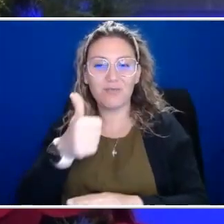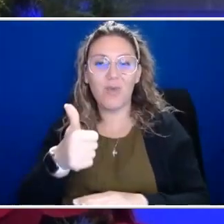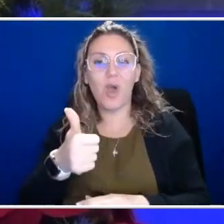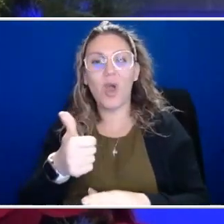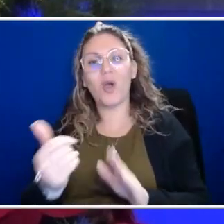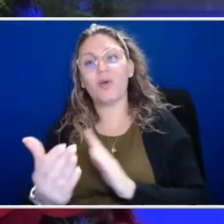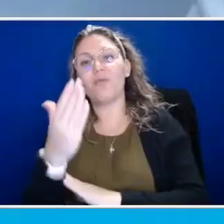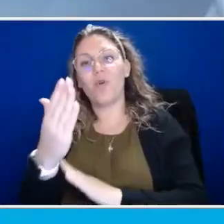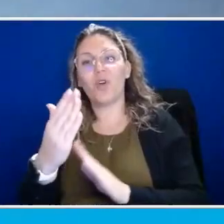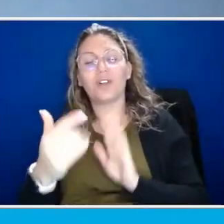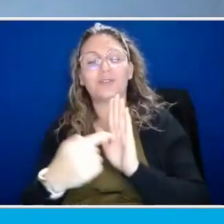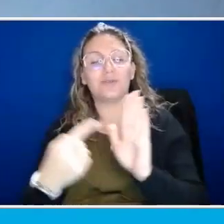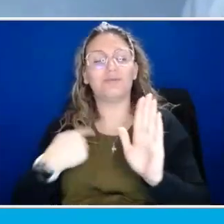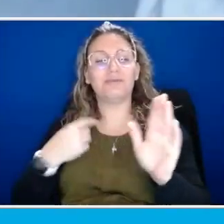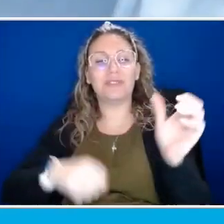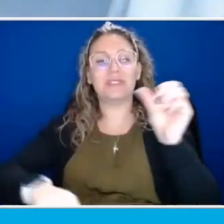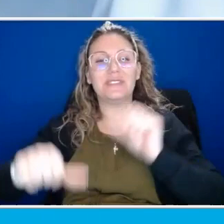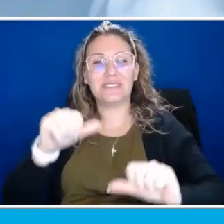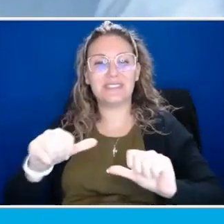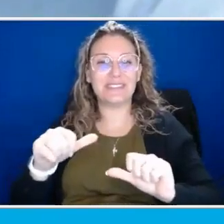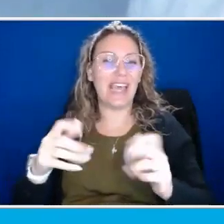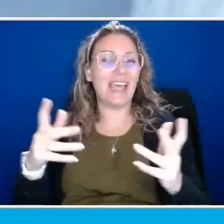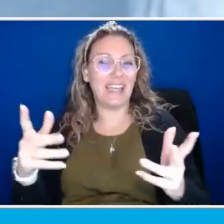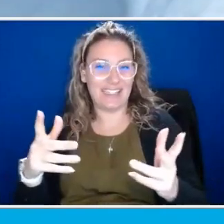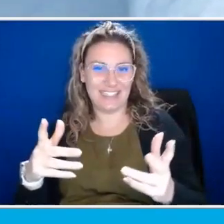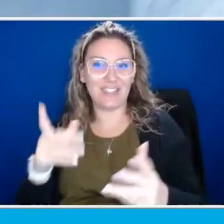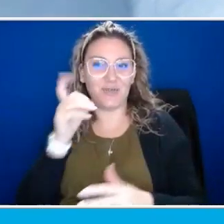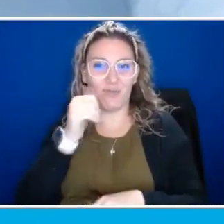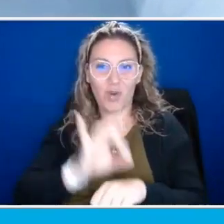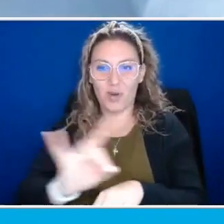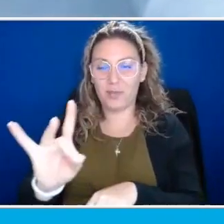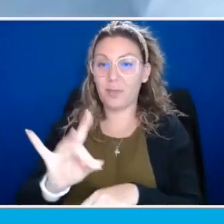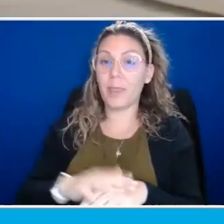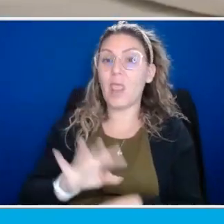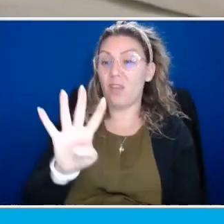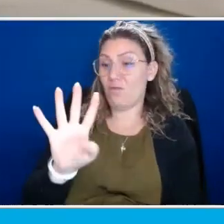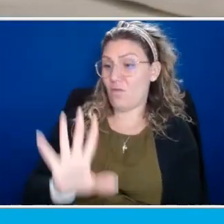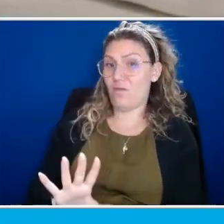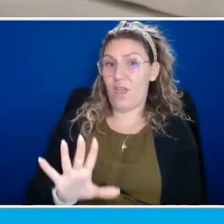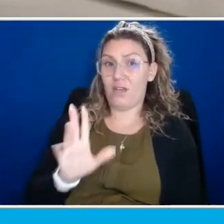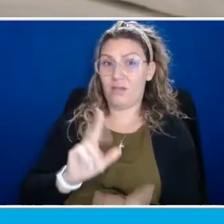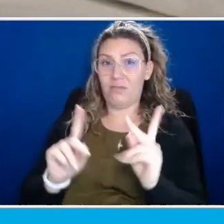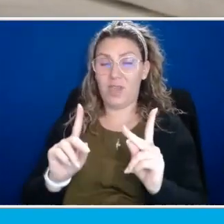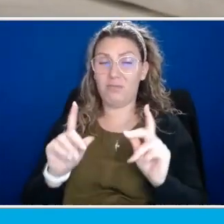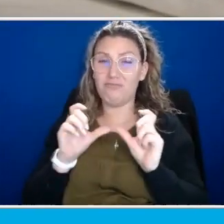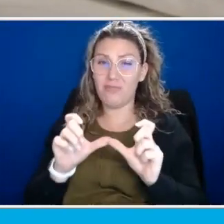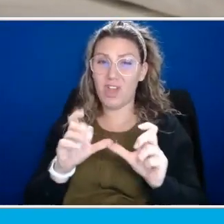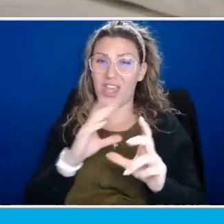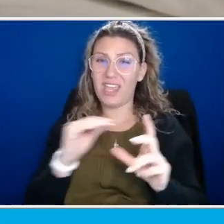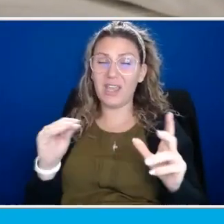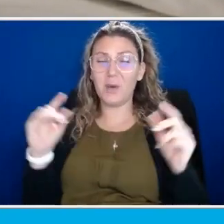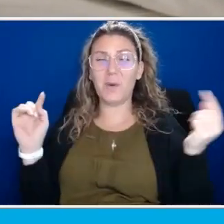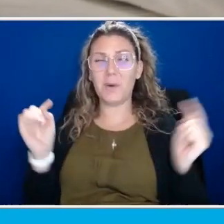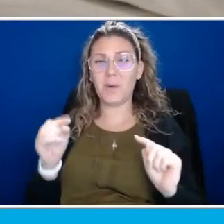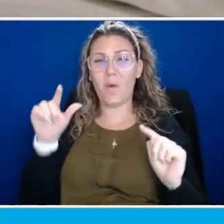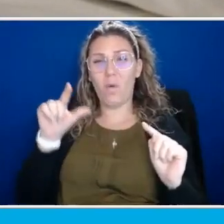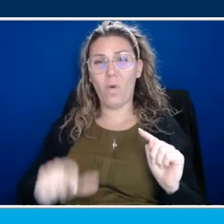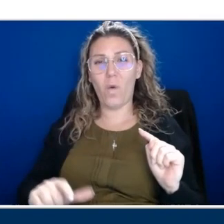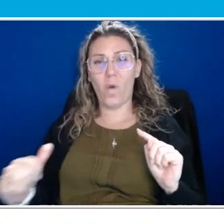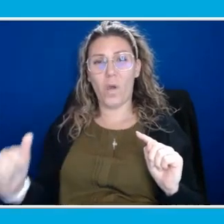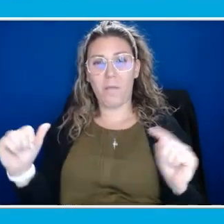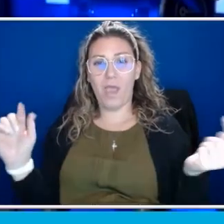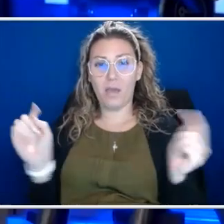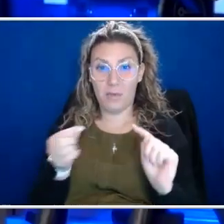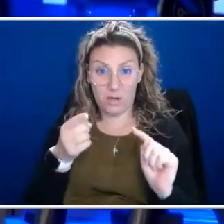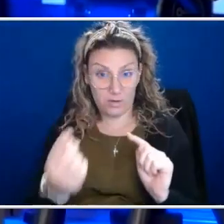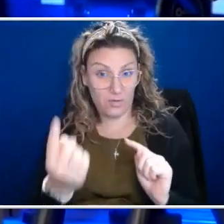Dr. Stites at 8 a.m. Nearly 4 out of 5 people suffer from chronic and often debilitating lower back pain. Are you one of